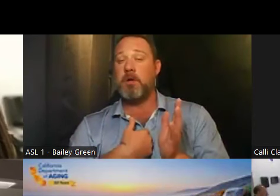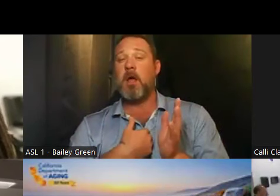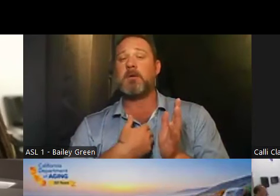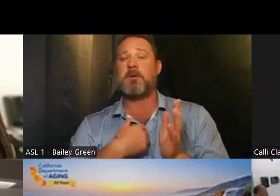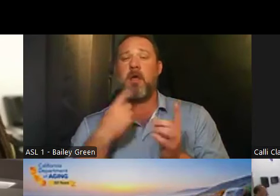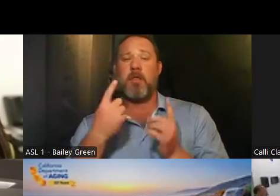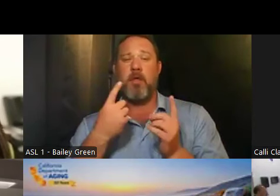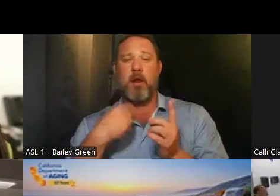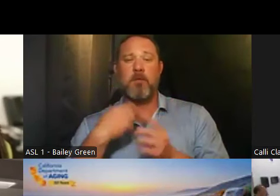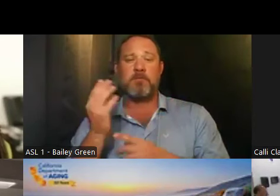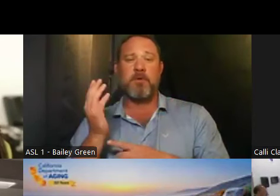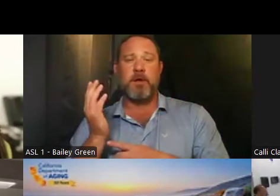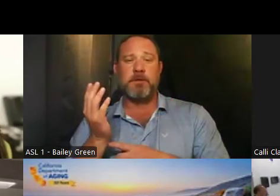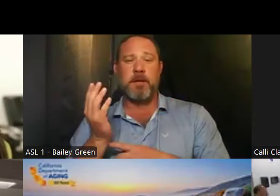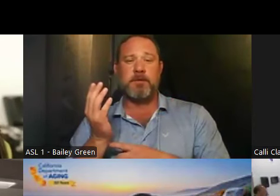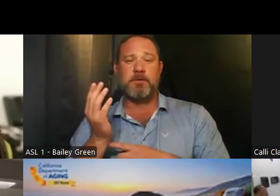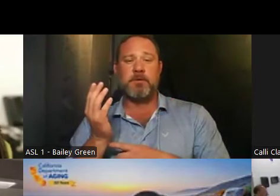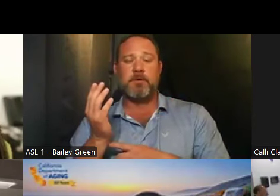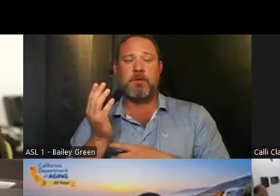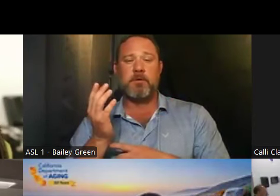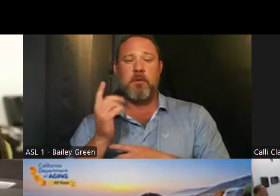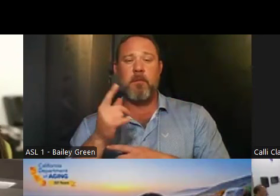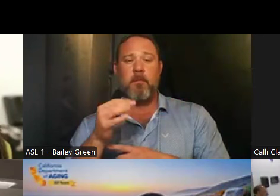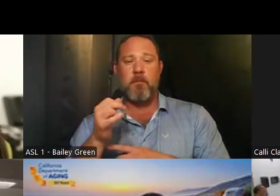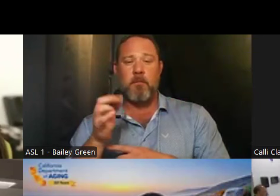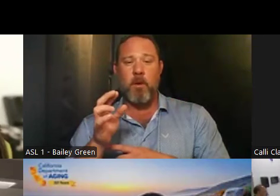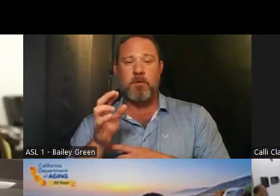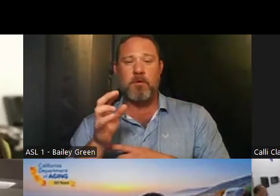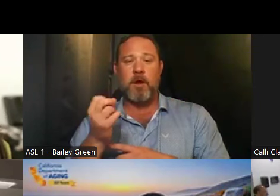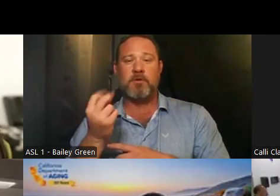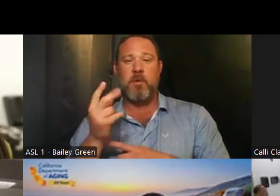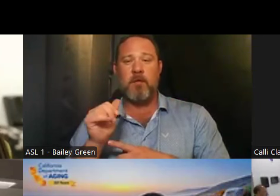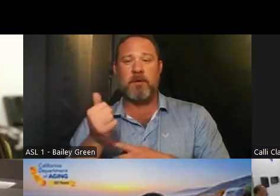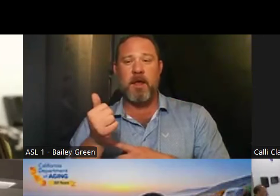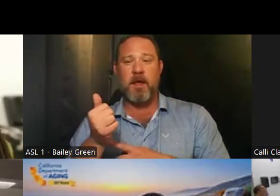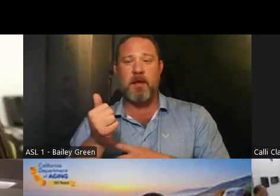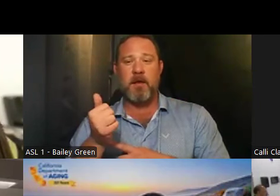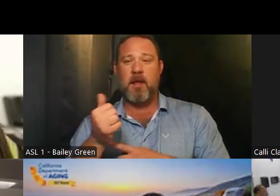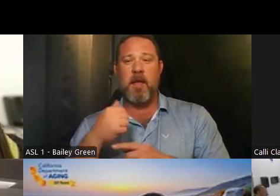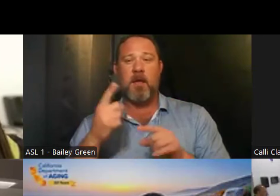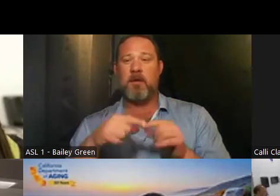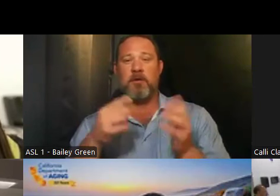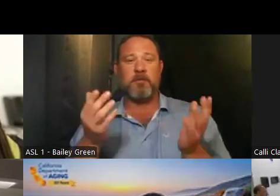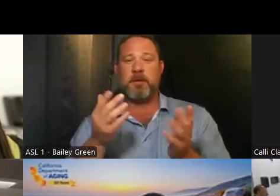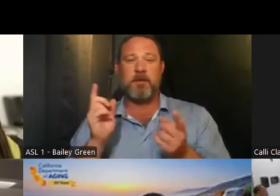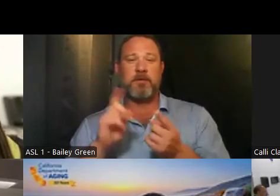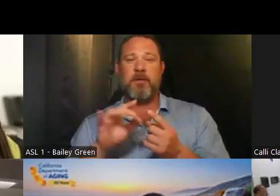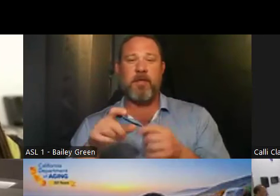I was giving a presentation on Pointer at 12:10. I couldn't be here until that